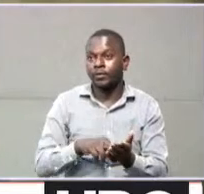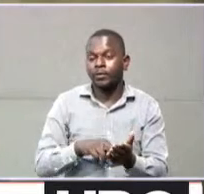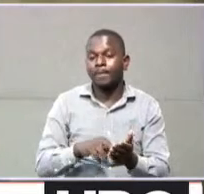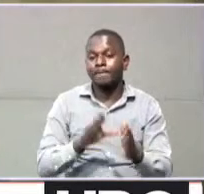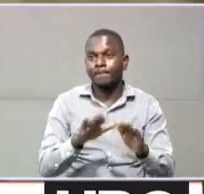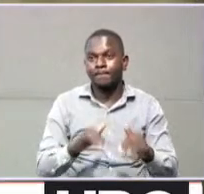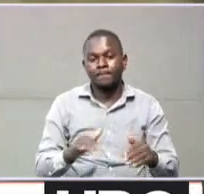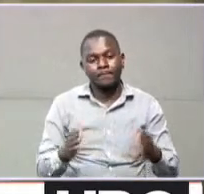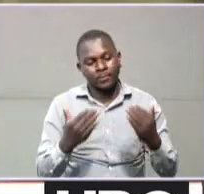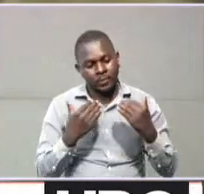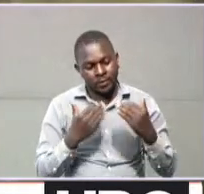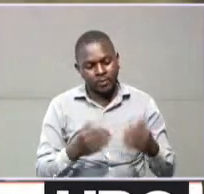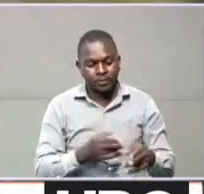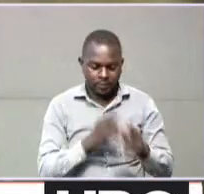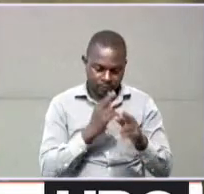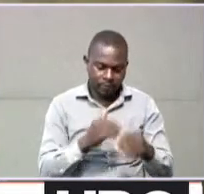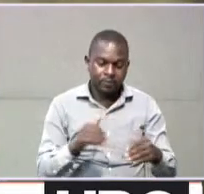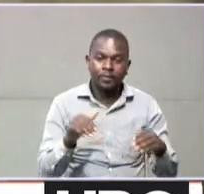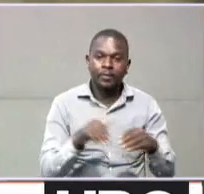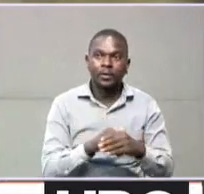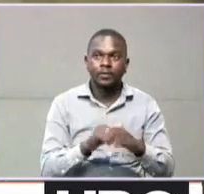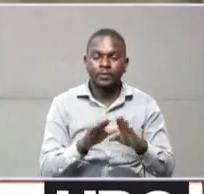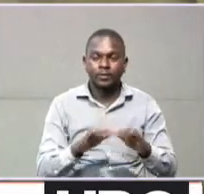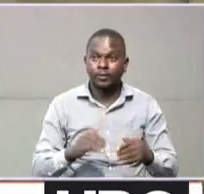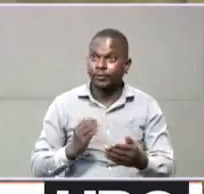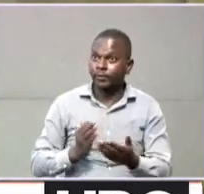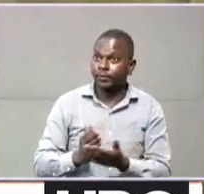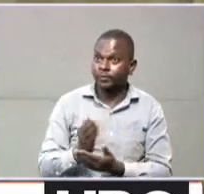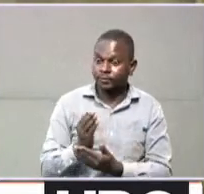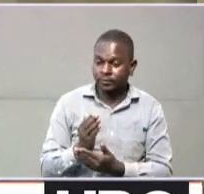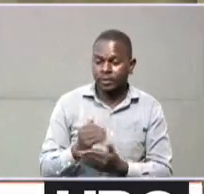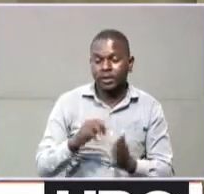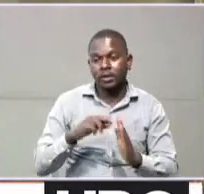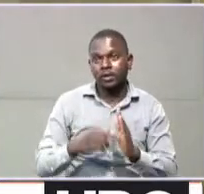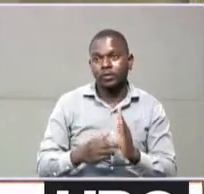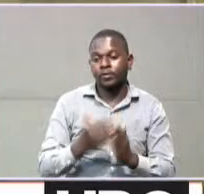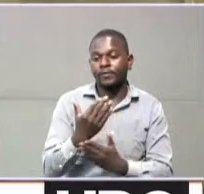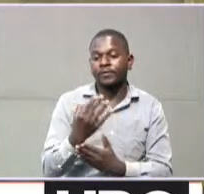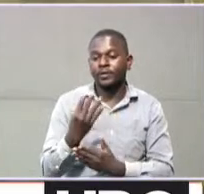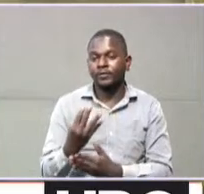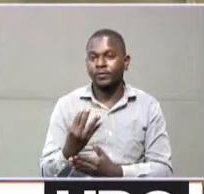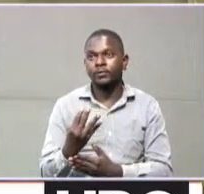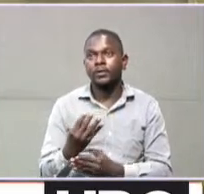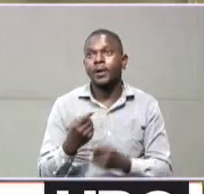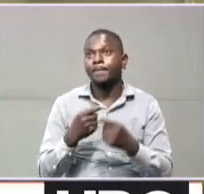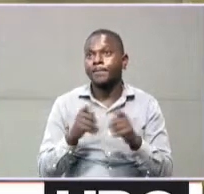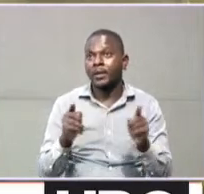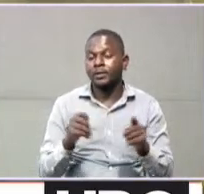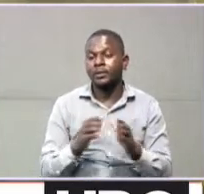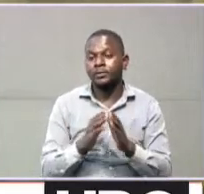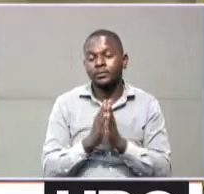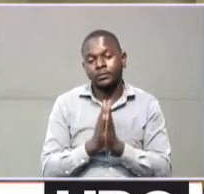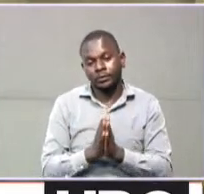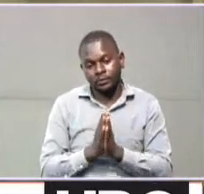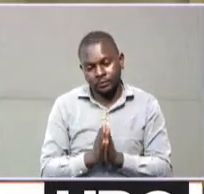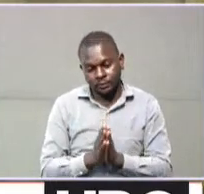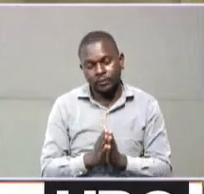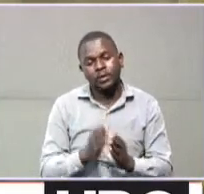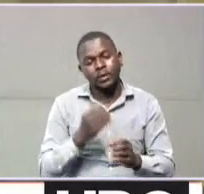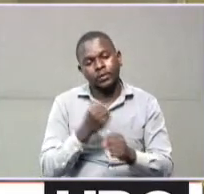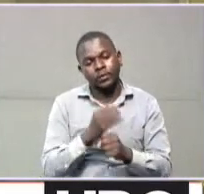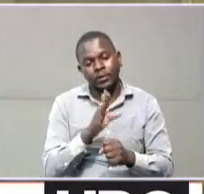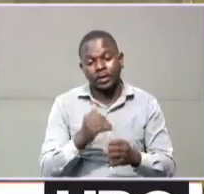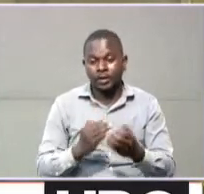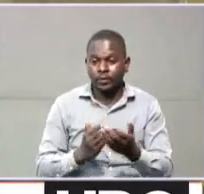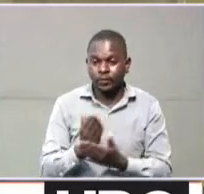you honorable karik for exercising your right under rule 54 but please when we're exercising that